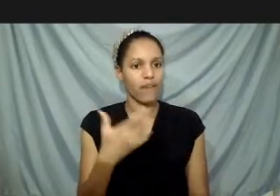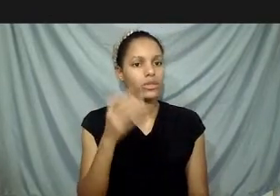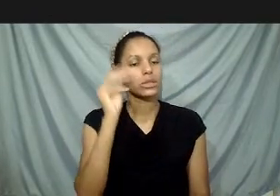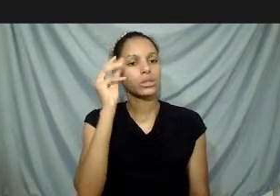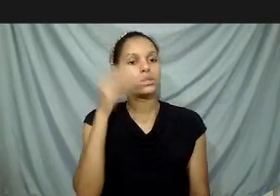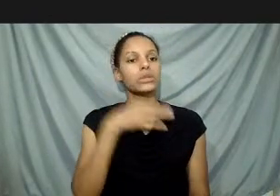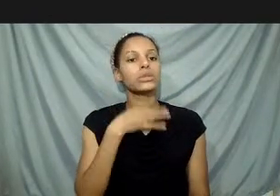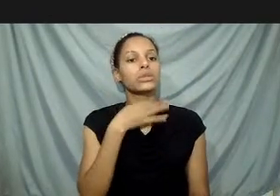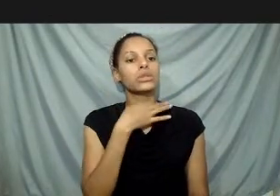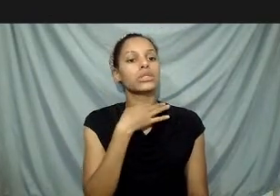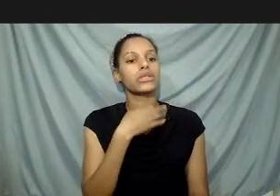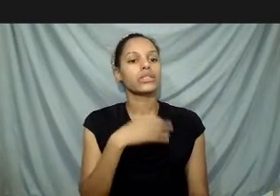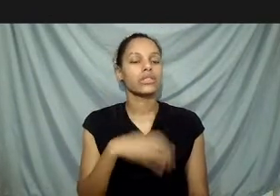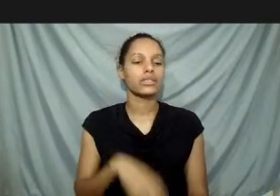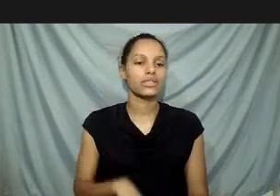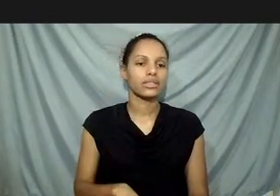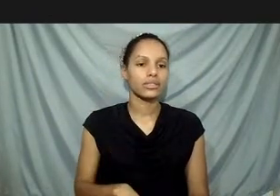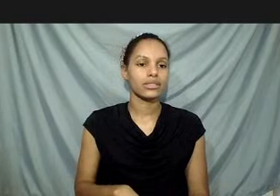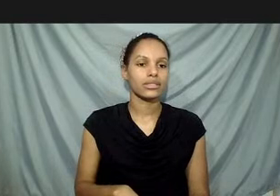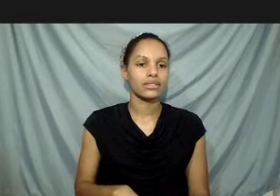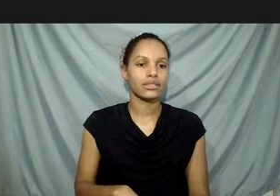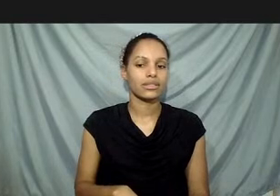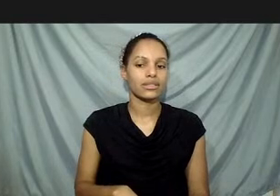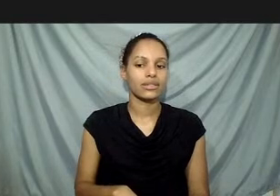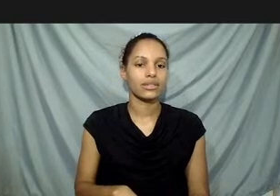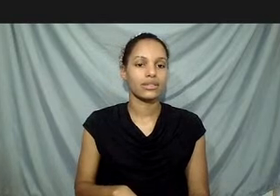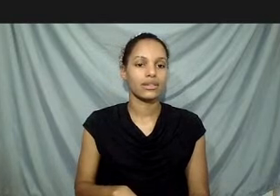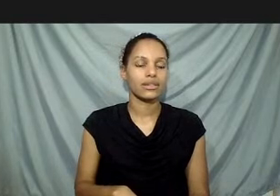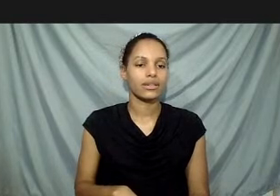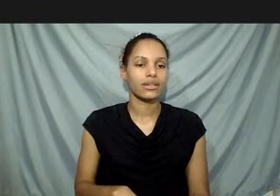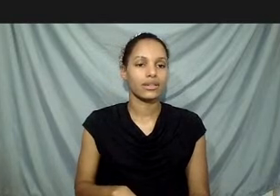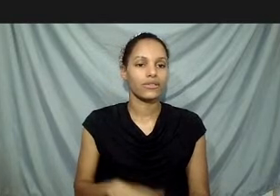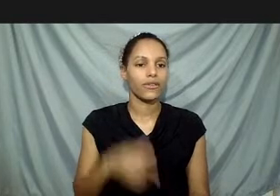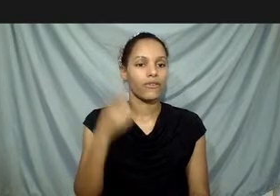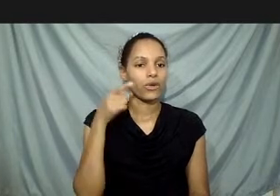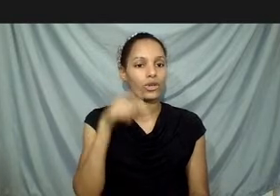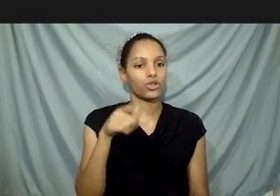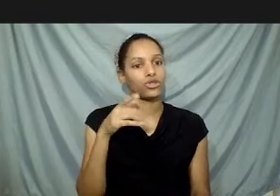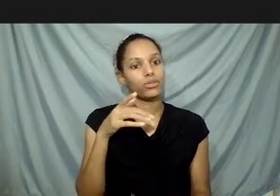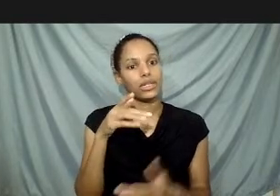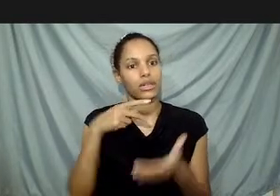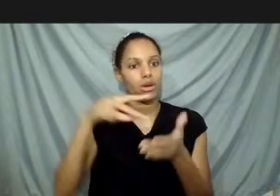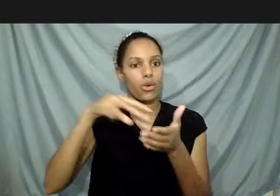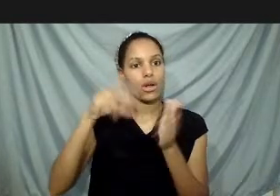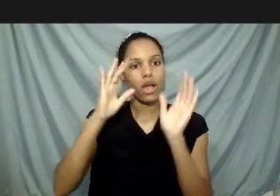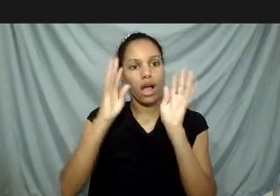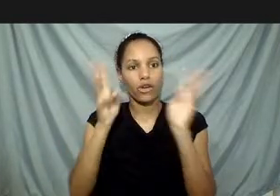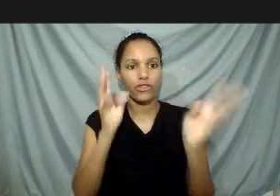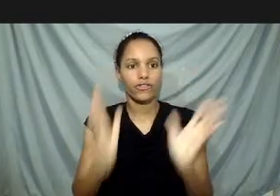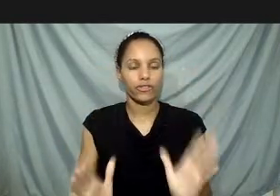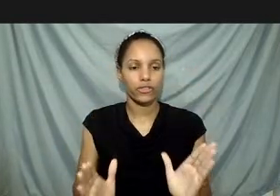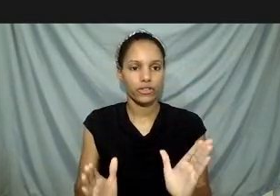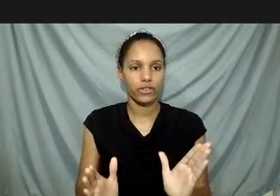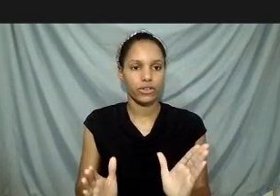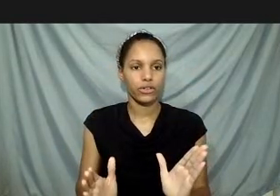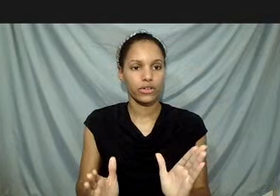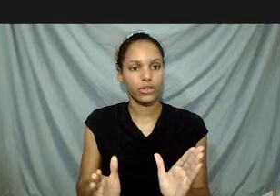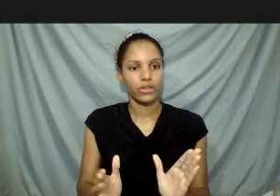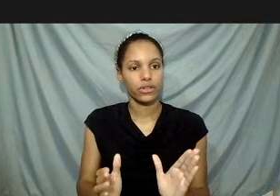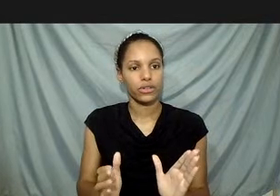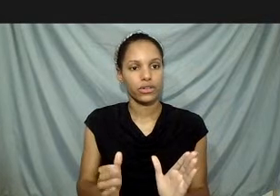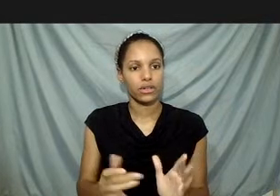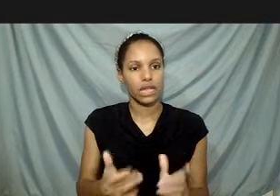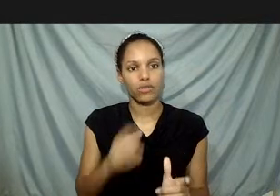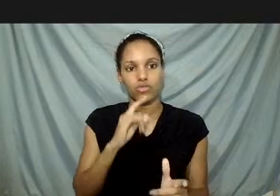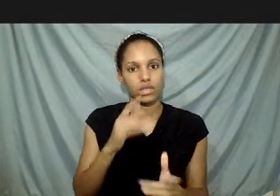wondering, in terms of your being a choreographer in longer than